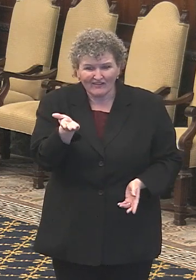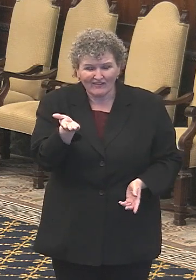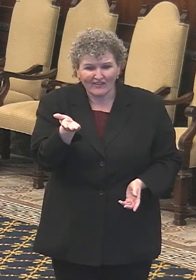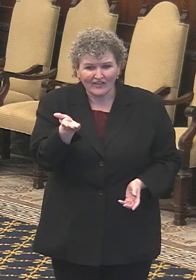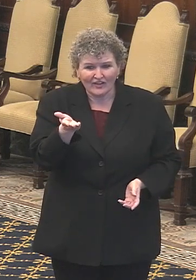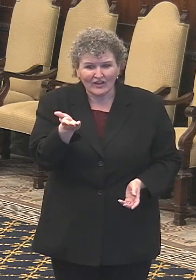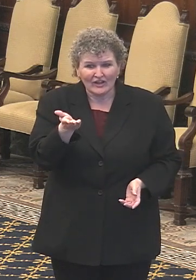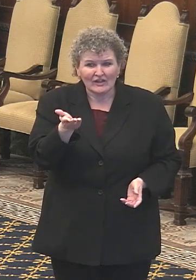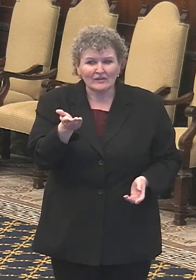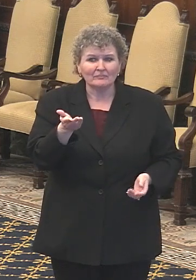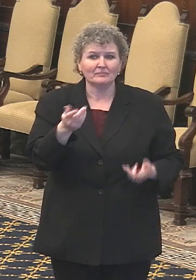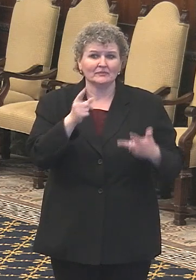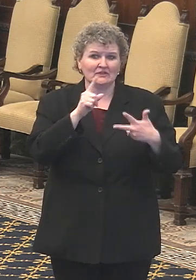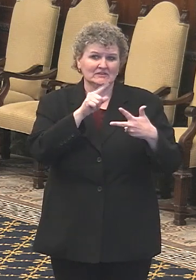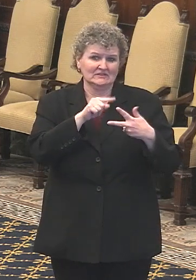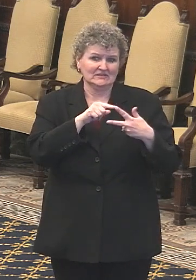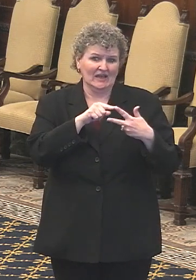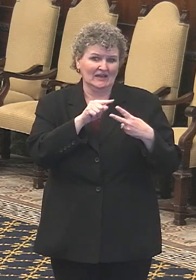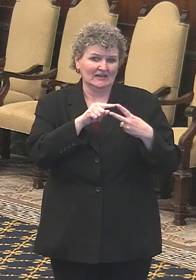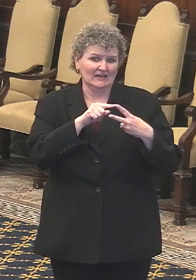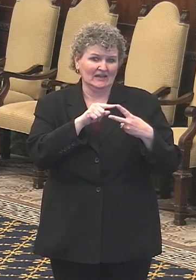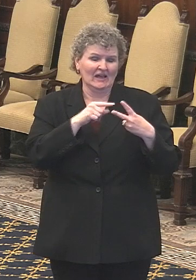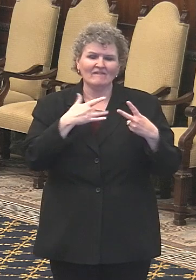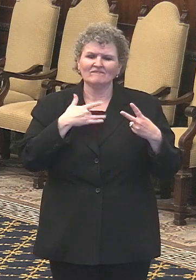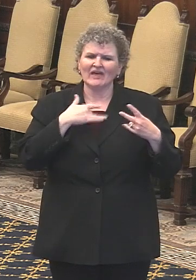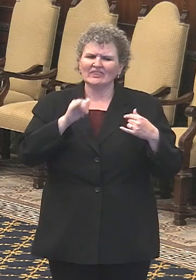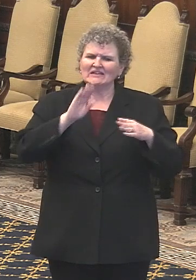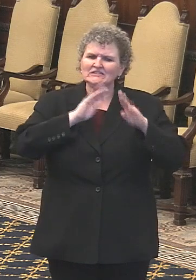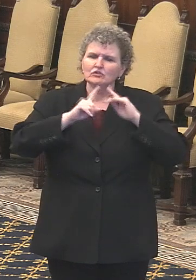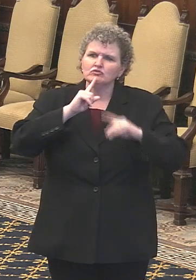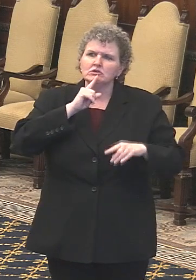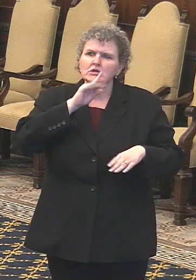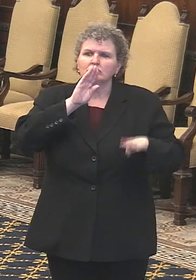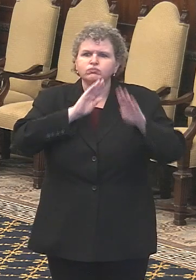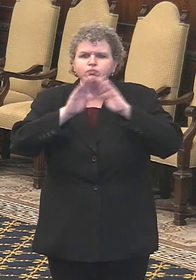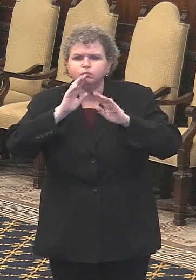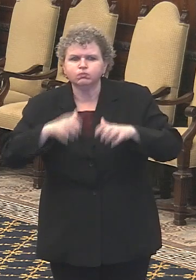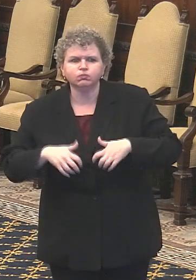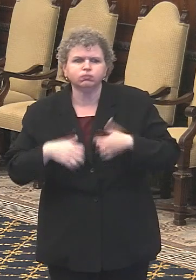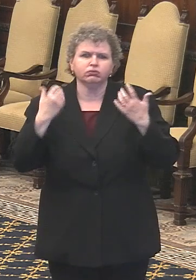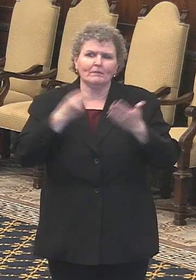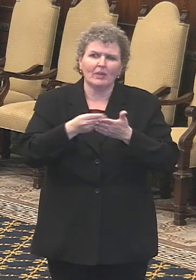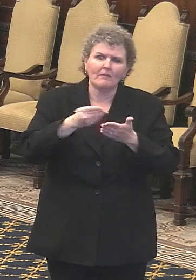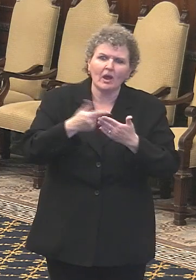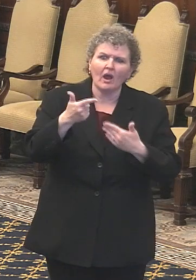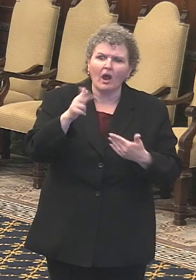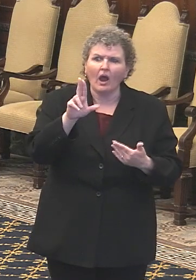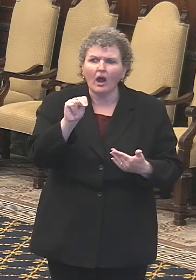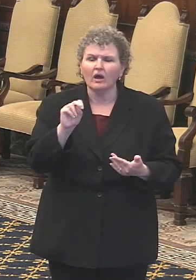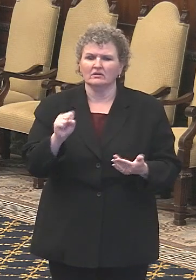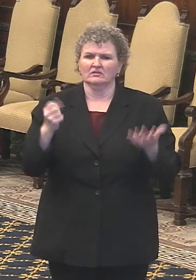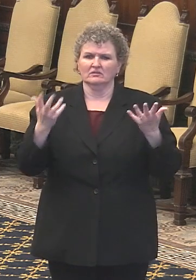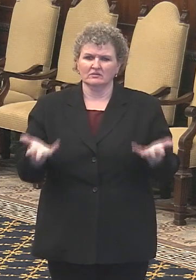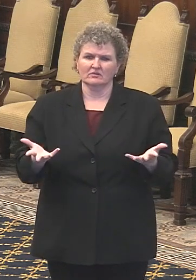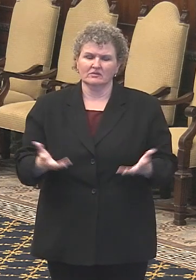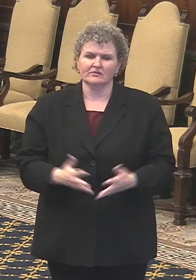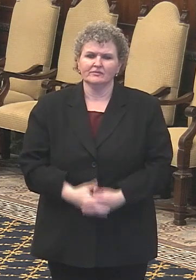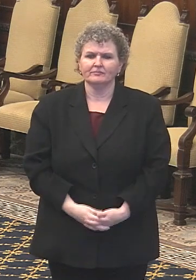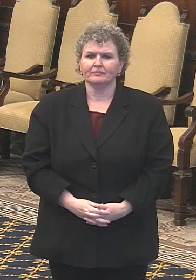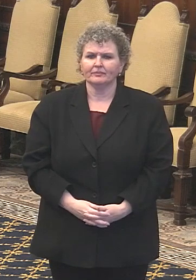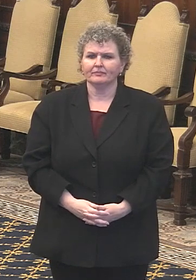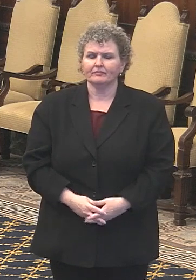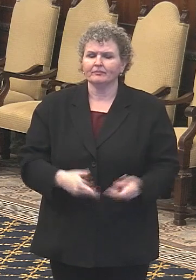a boiling over in the city based on simple frustrations over how people are living? That's for the mayor. Well, first of all, I think generally people